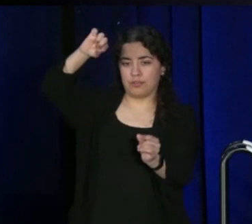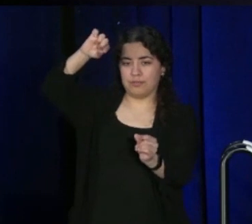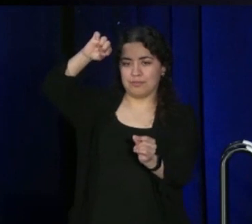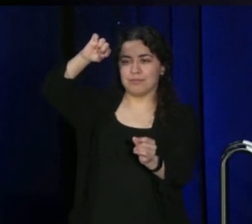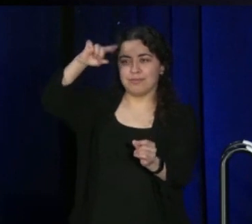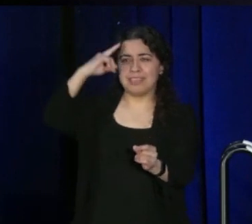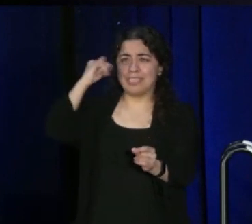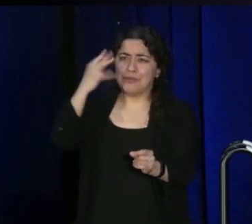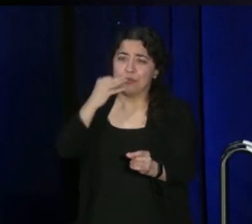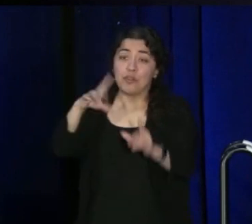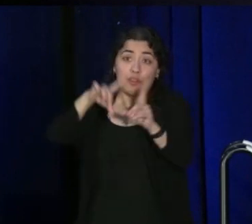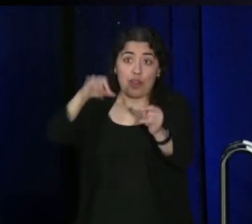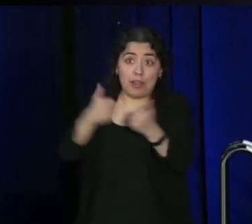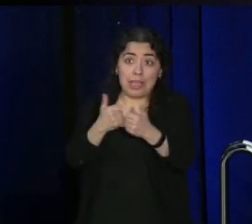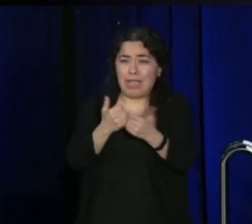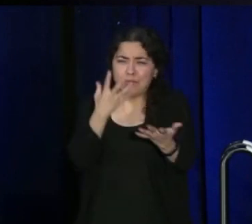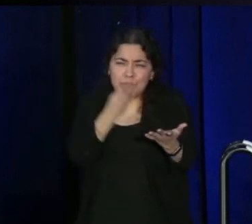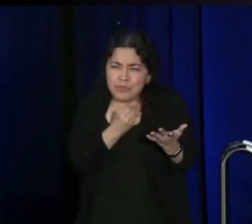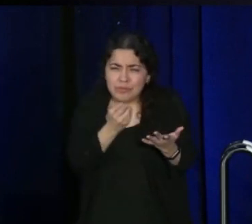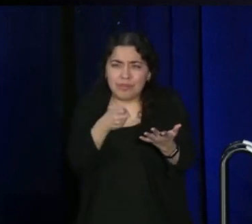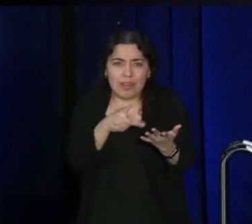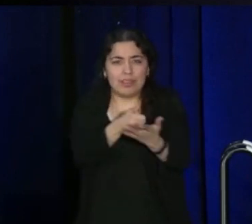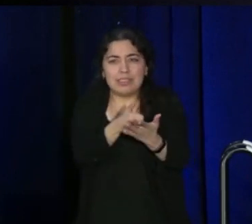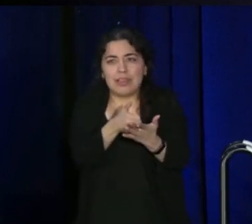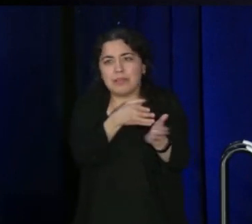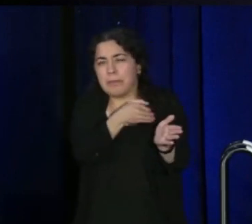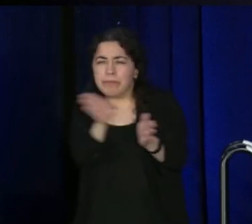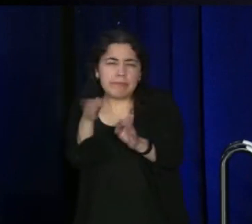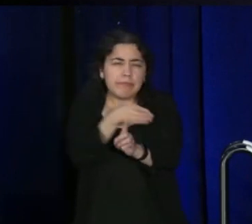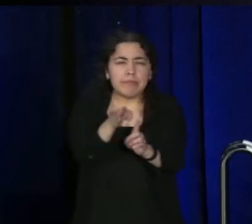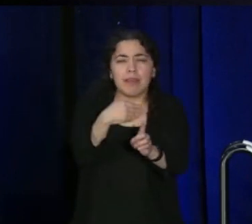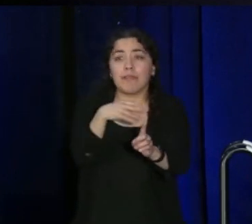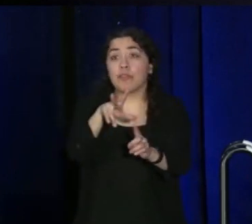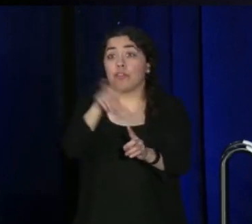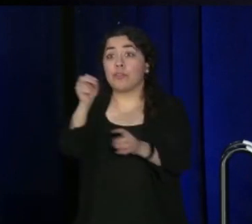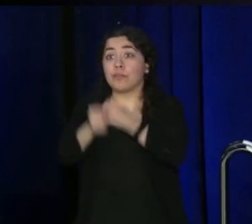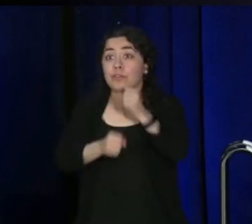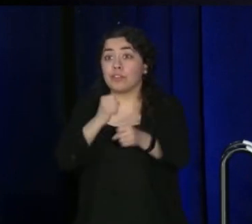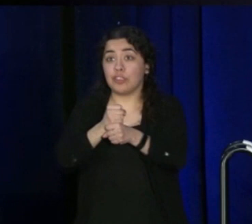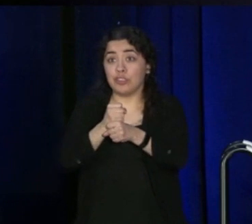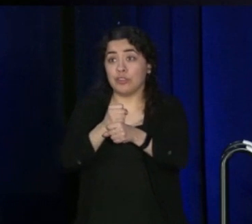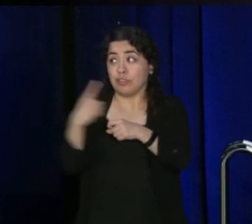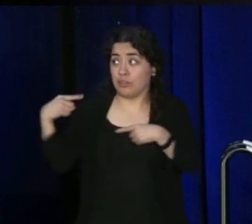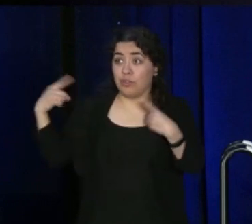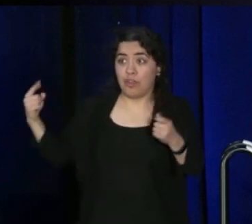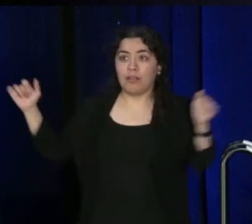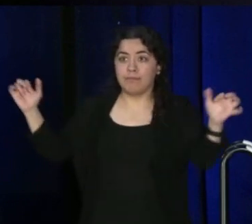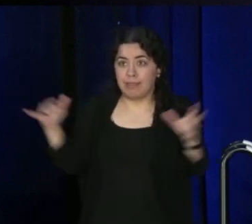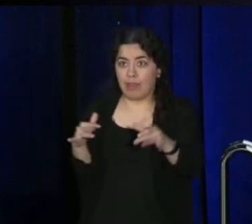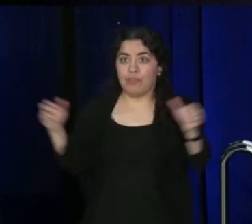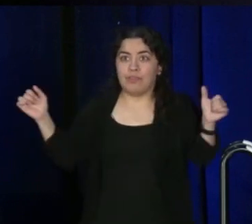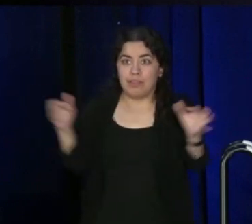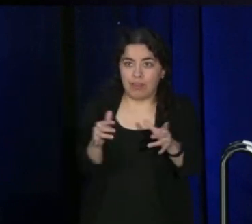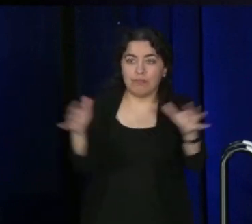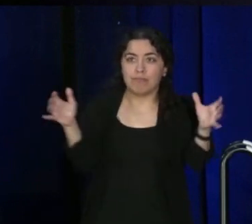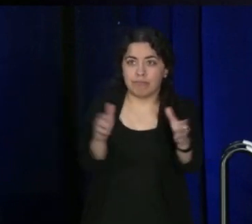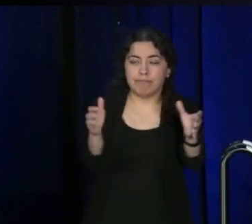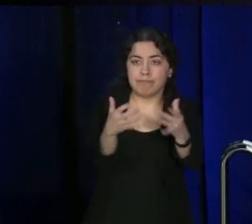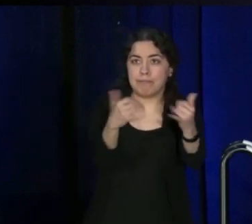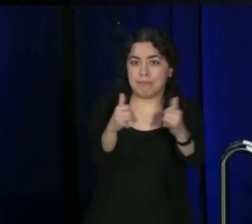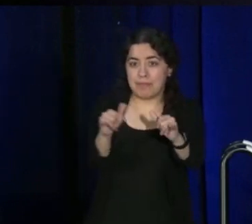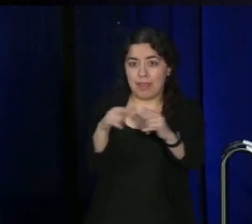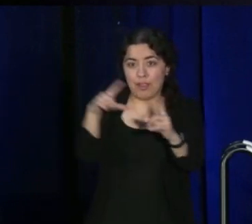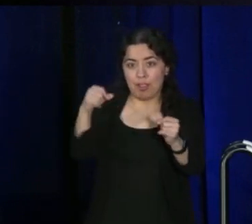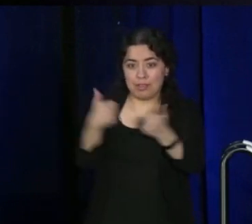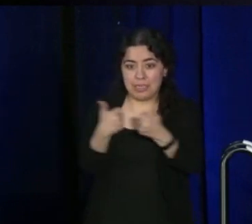game itself was beautiful. It allowed itself to pivot and to have 30 years going on of Magic the Gathering. It is a great example